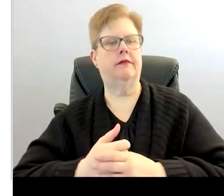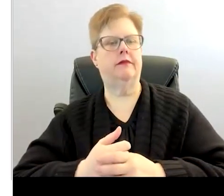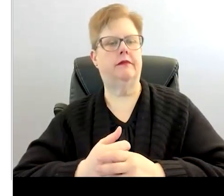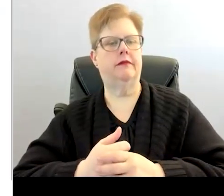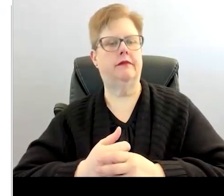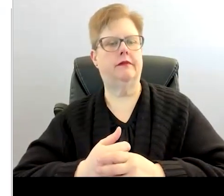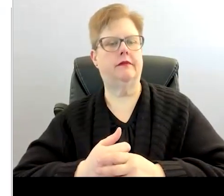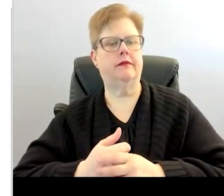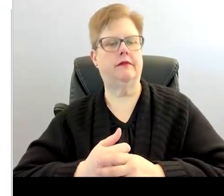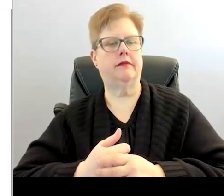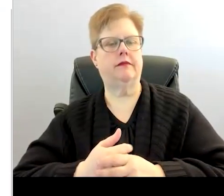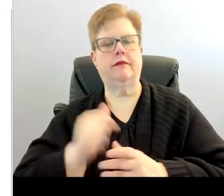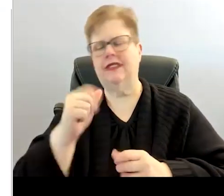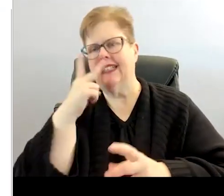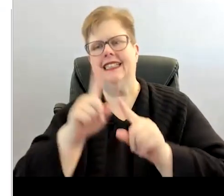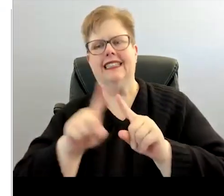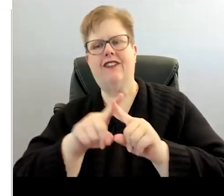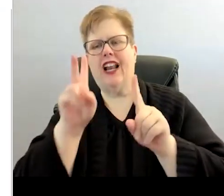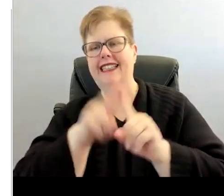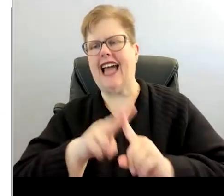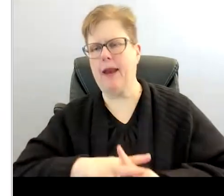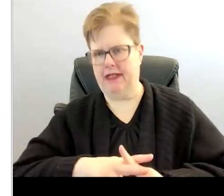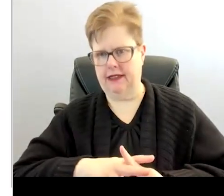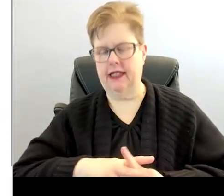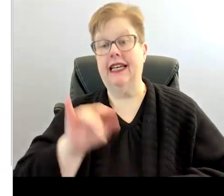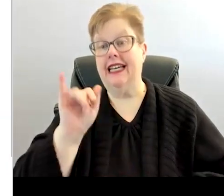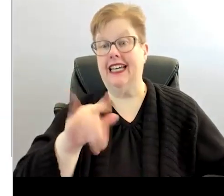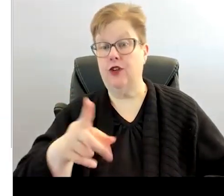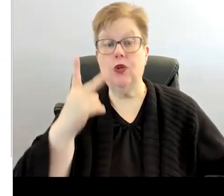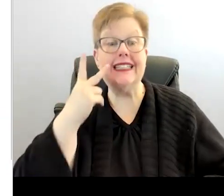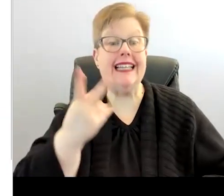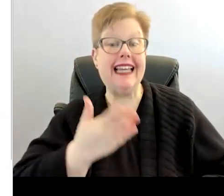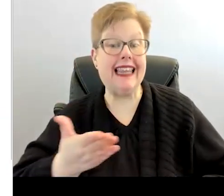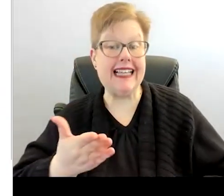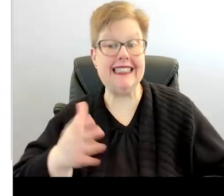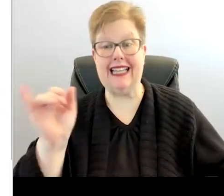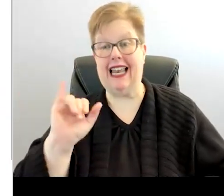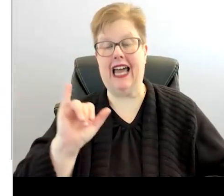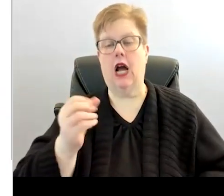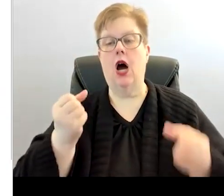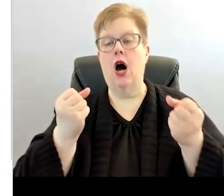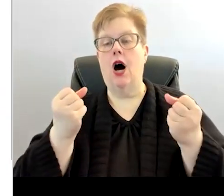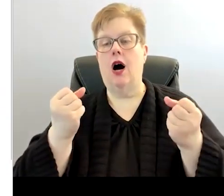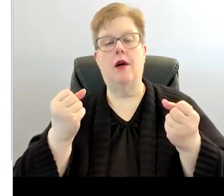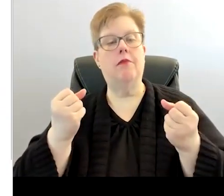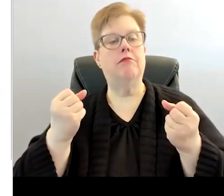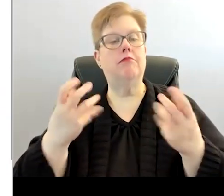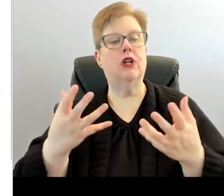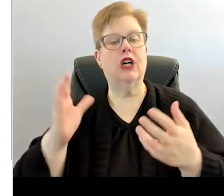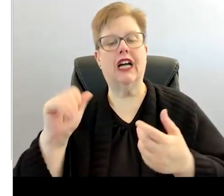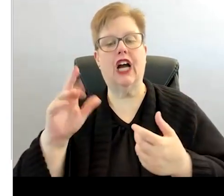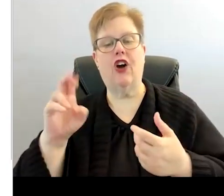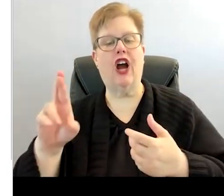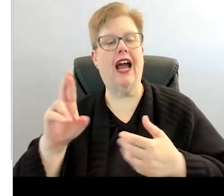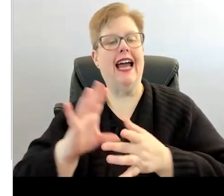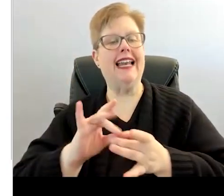where you can see all sorts of assignments. If you see things like multiple career narratives, don't worry about it.